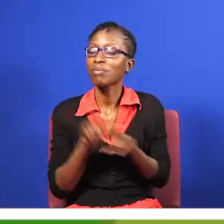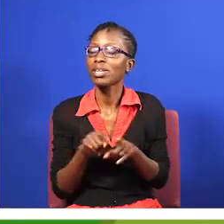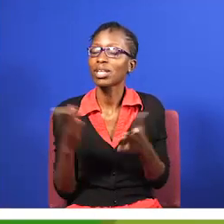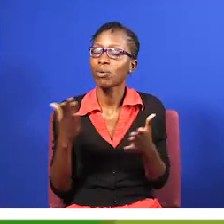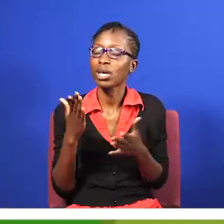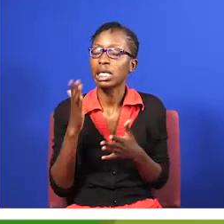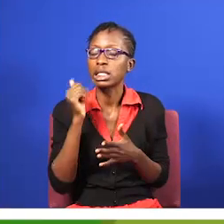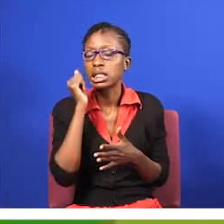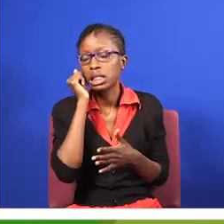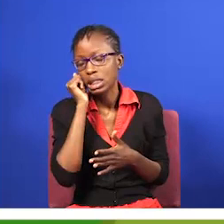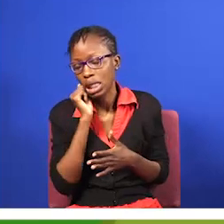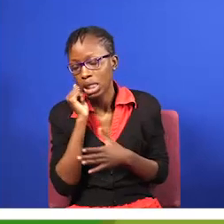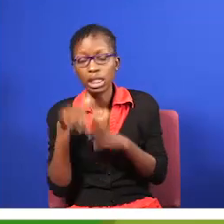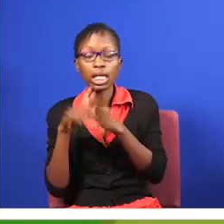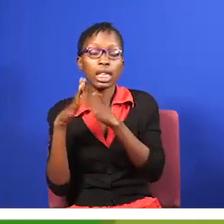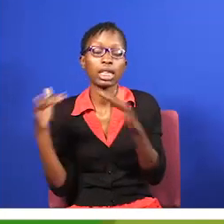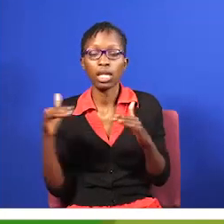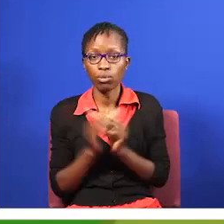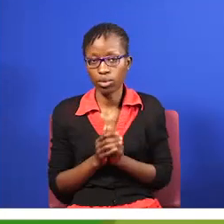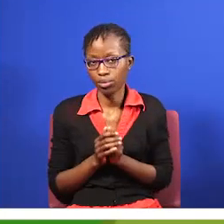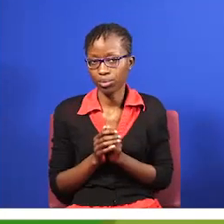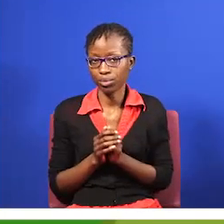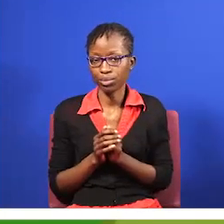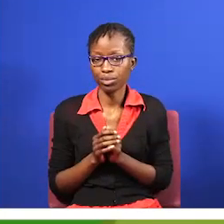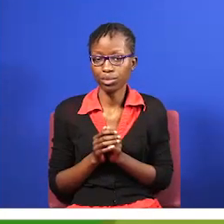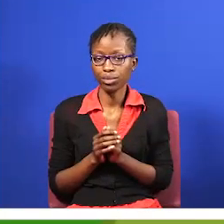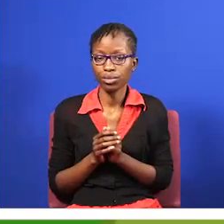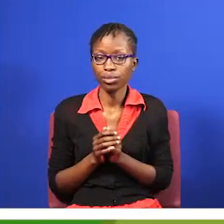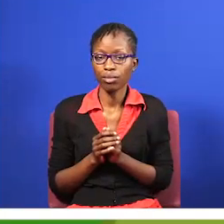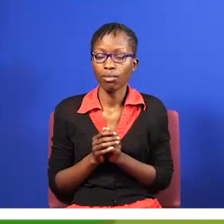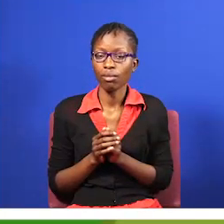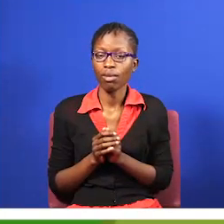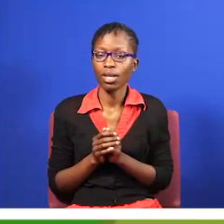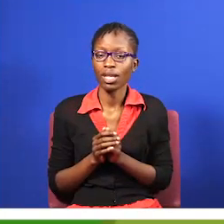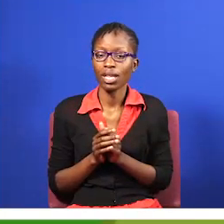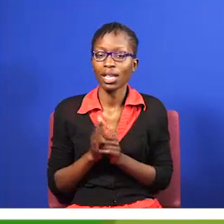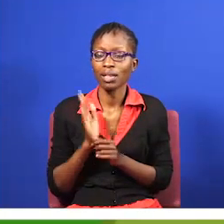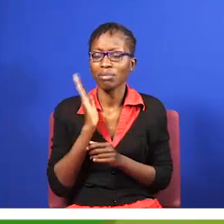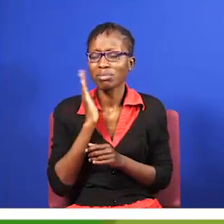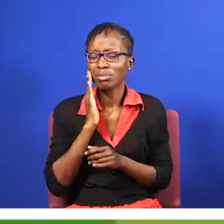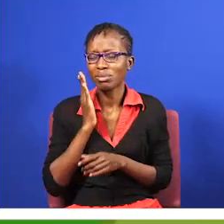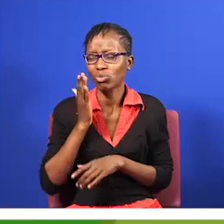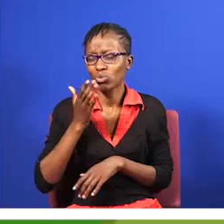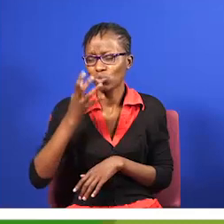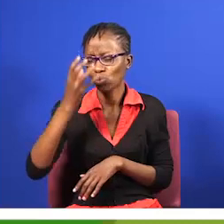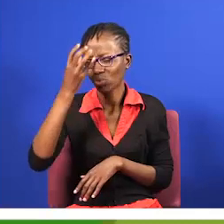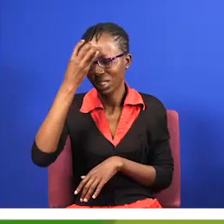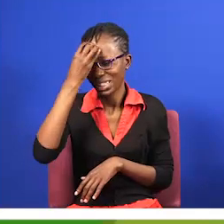was so sad inside the house. The mother was so angry.